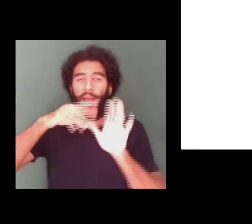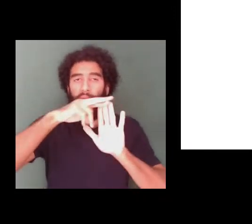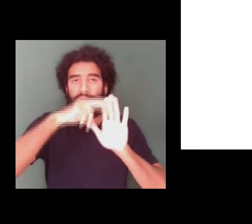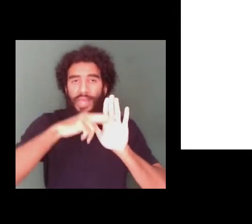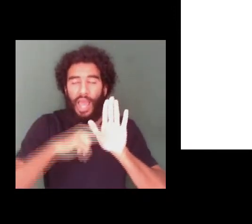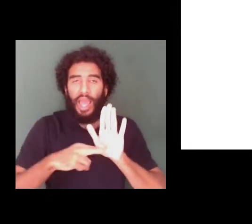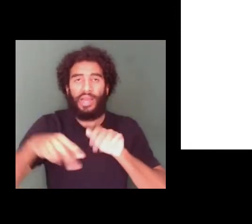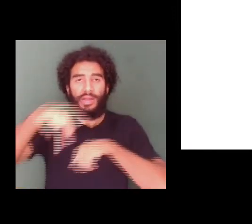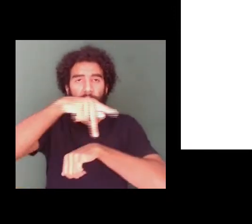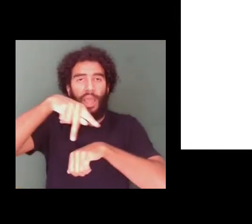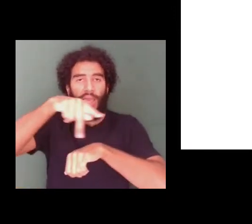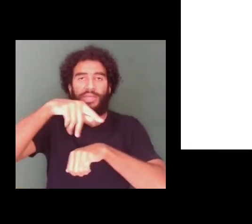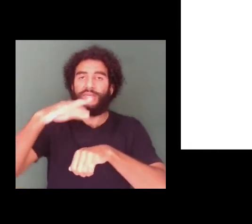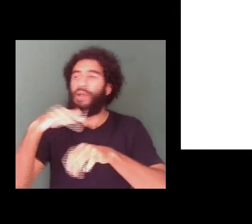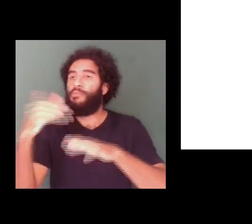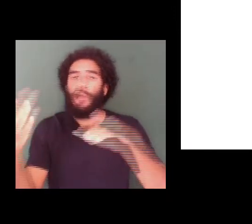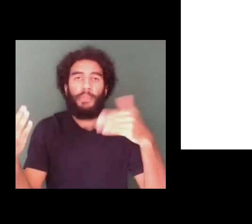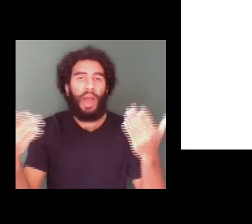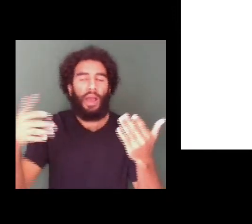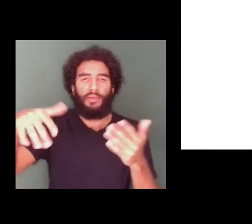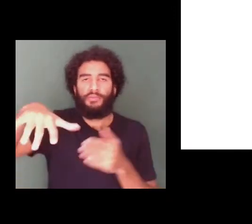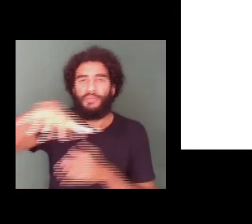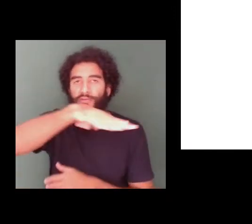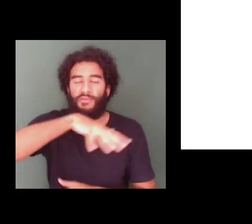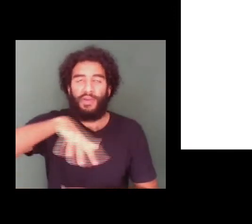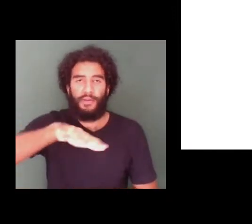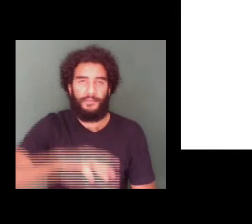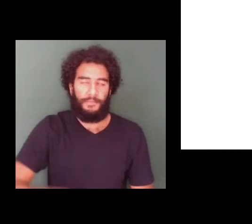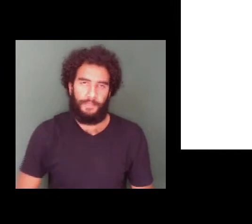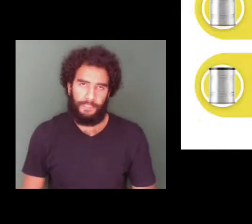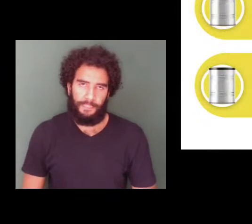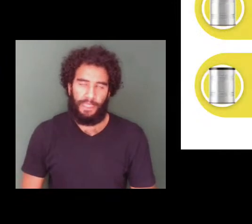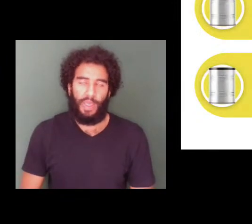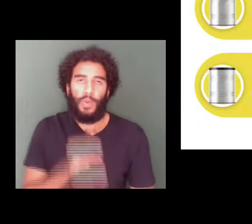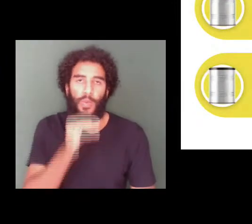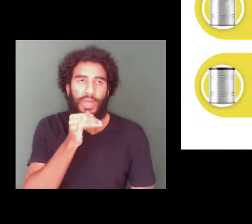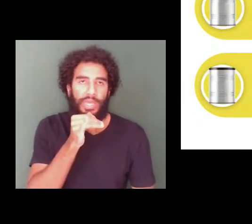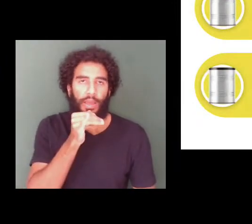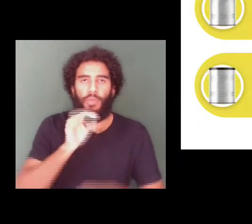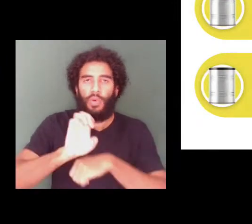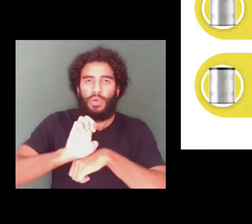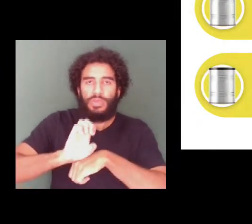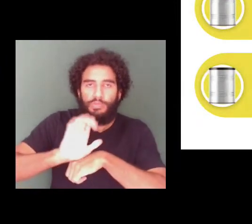across borders seamlessly and make it much easier for them to sell their products.